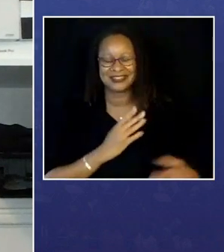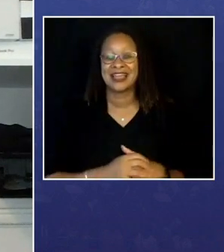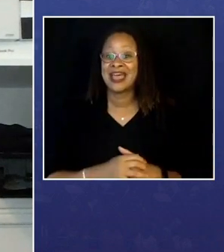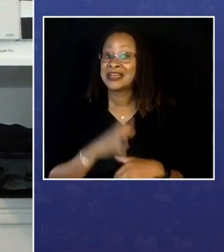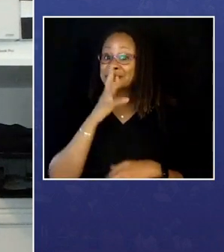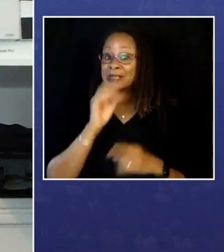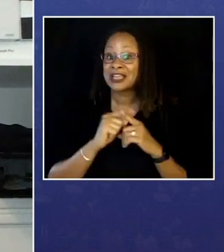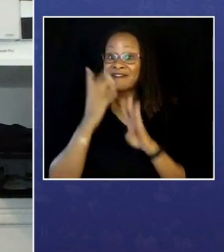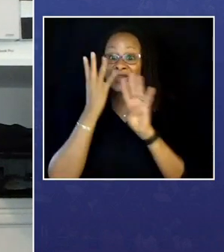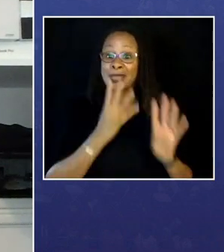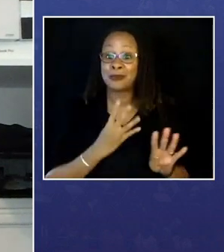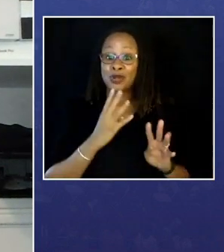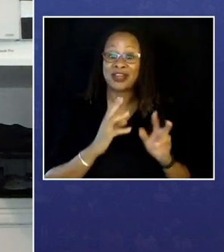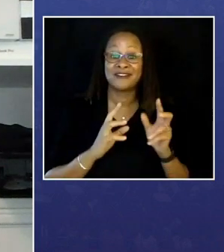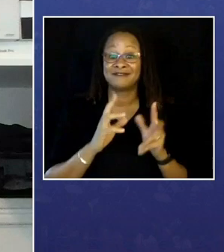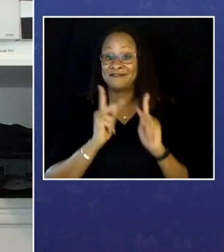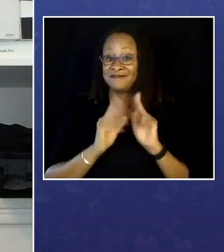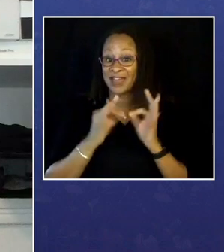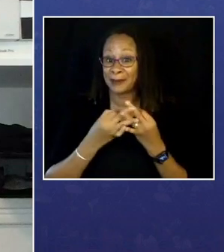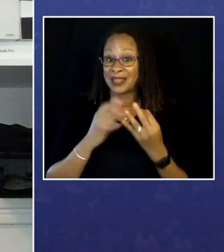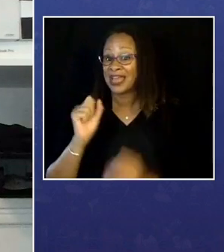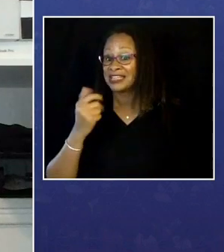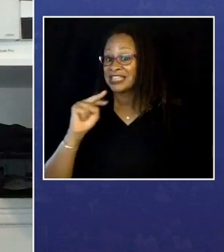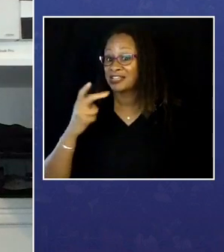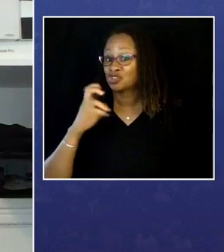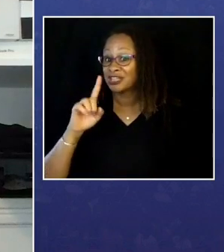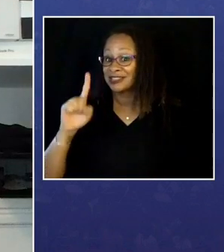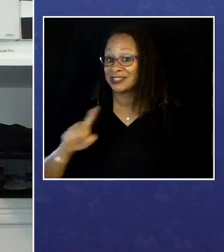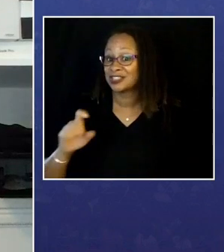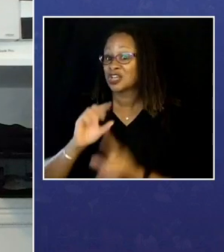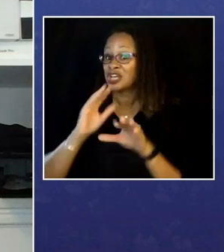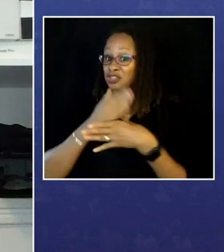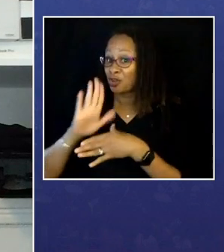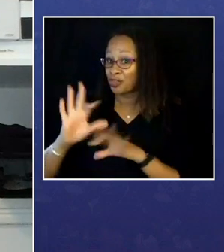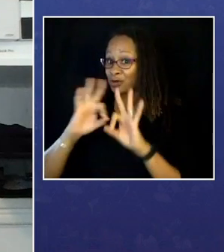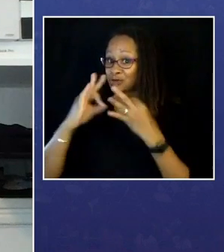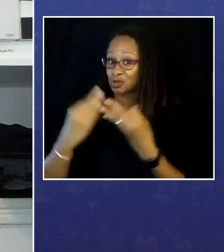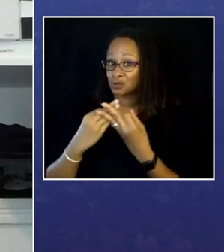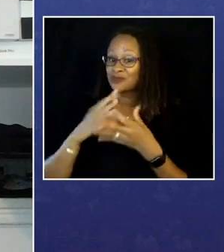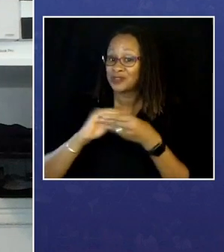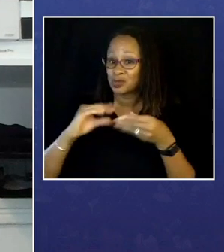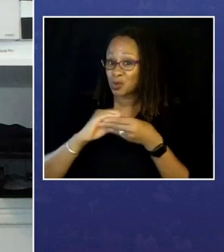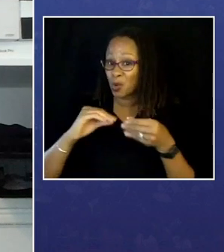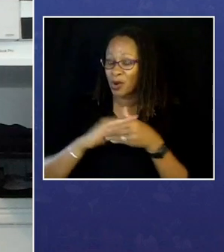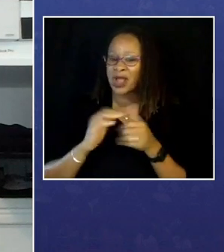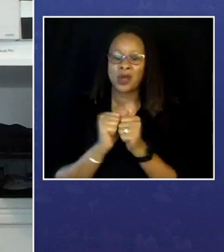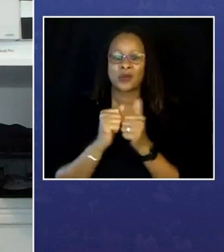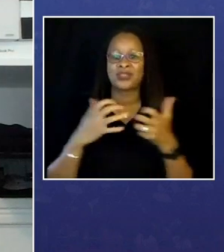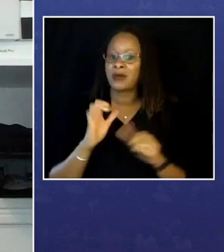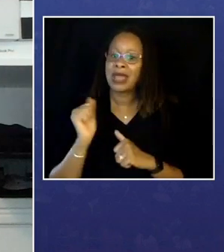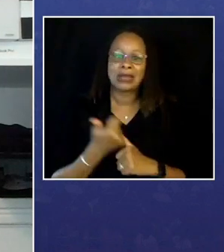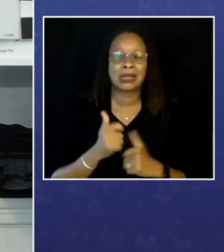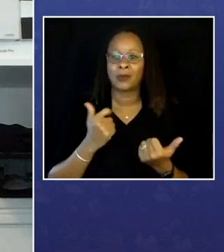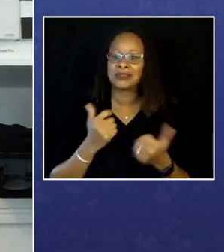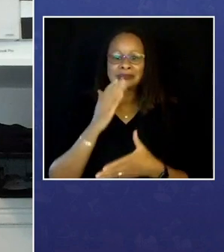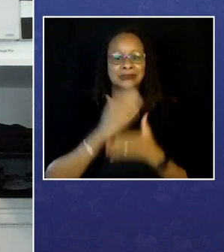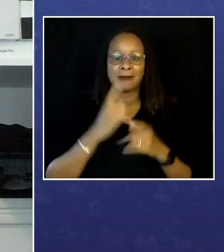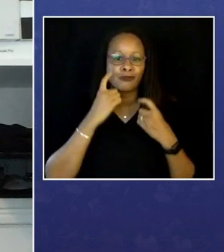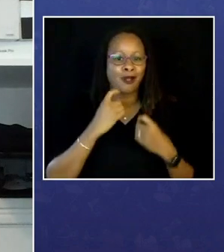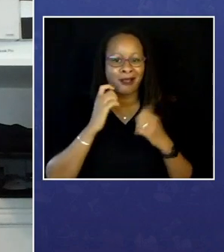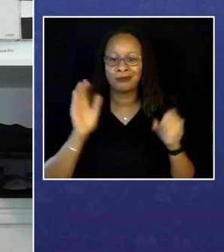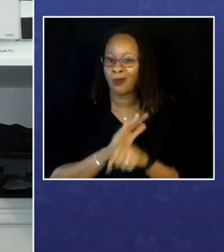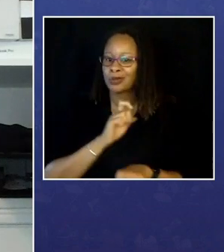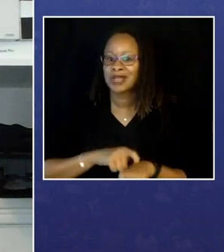of immigrant families, the Sanchezes share their inspiring story without leaving a single dry eye among our enraptured